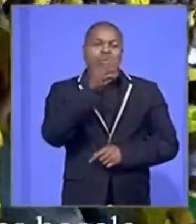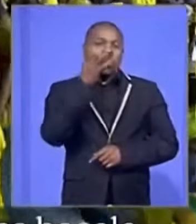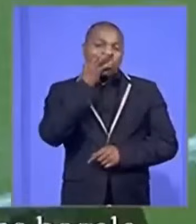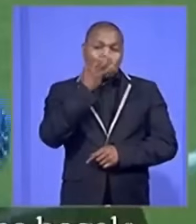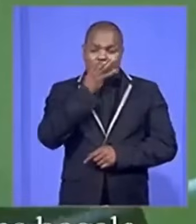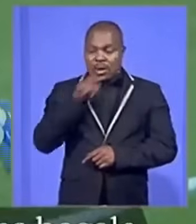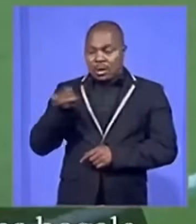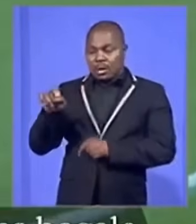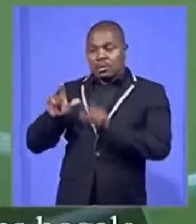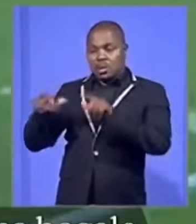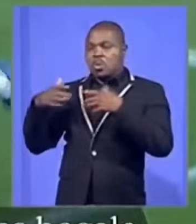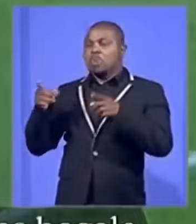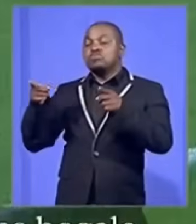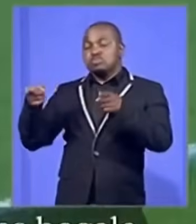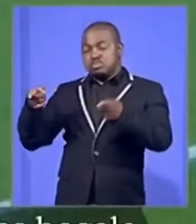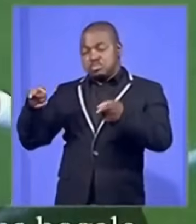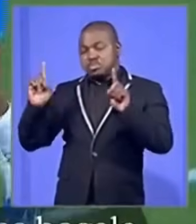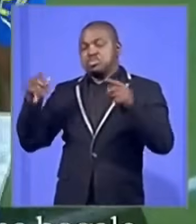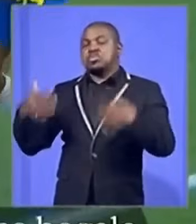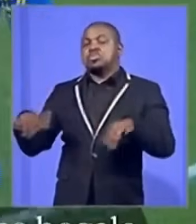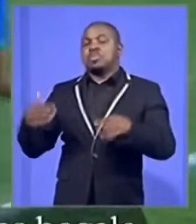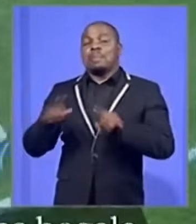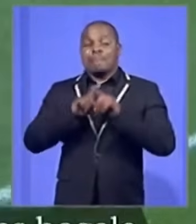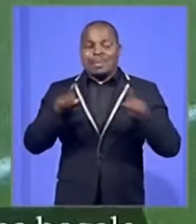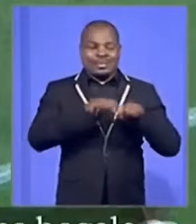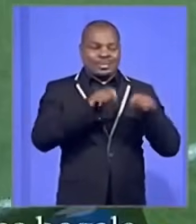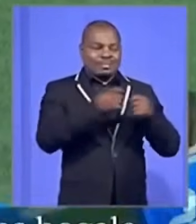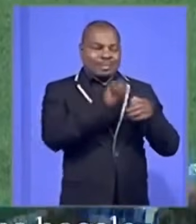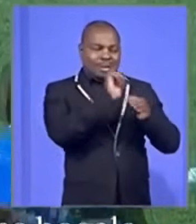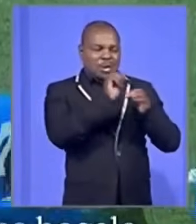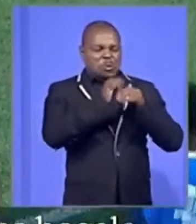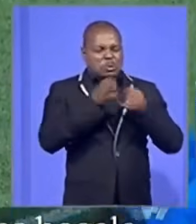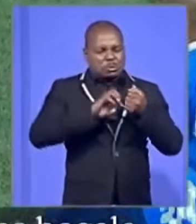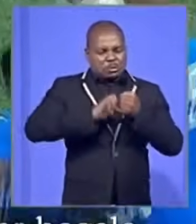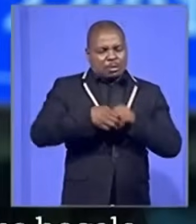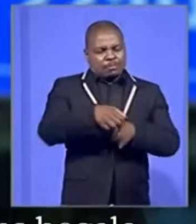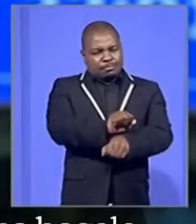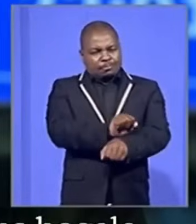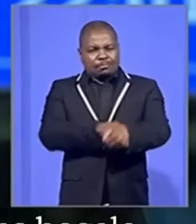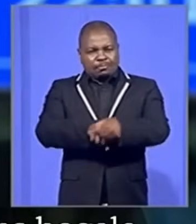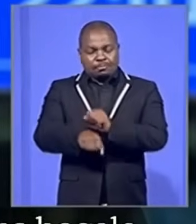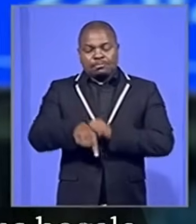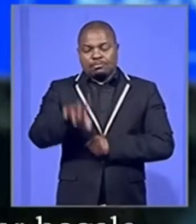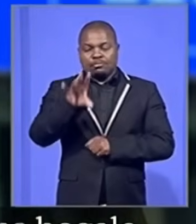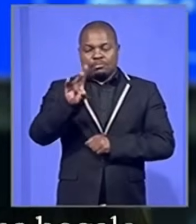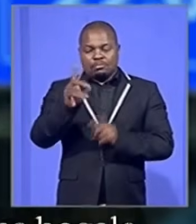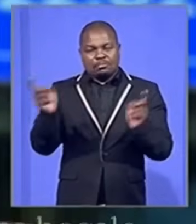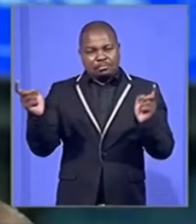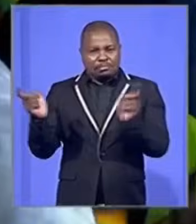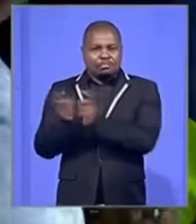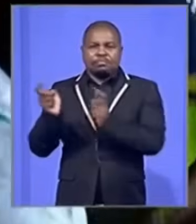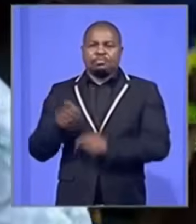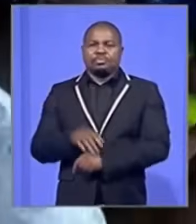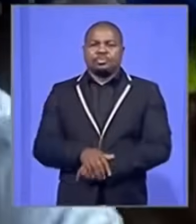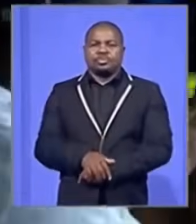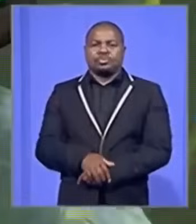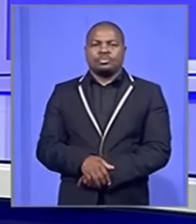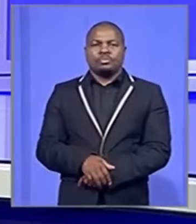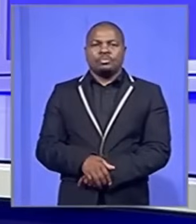e tloga e le bogale le go feta ba tla šoma go tiišetša go tshwane Derby ka Laboraro.